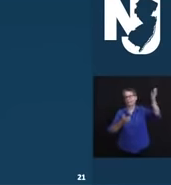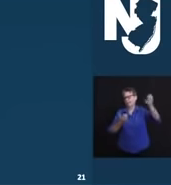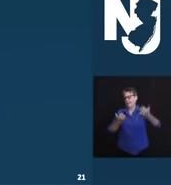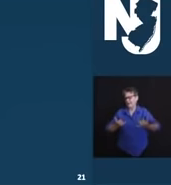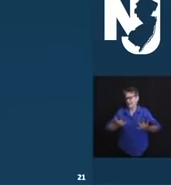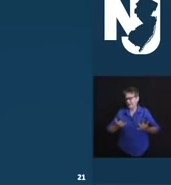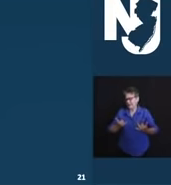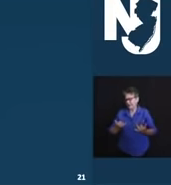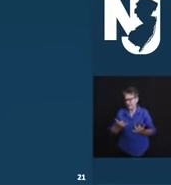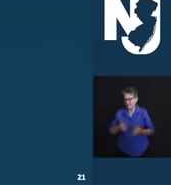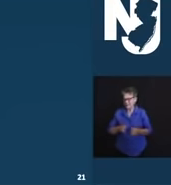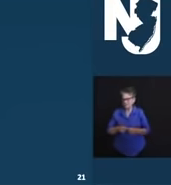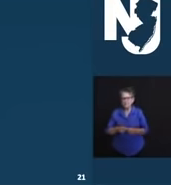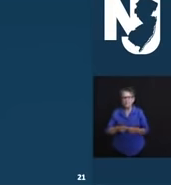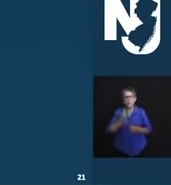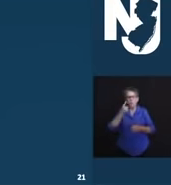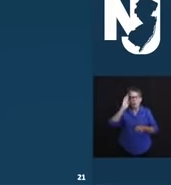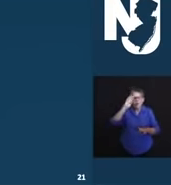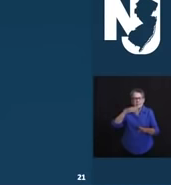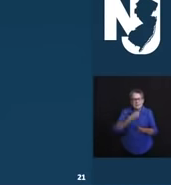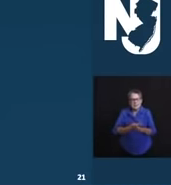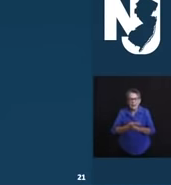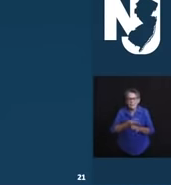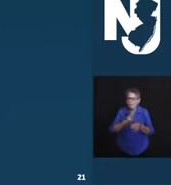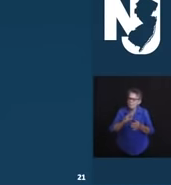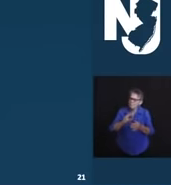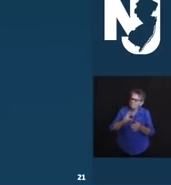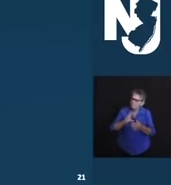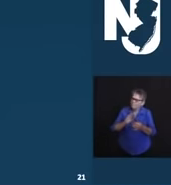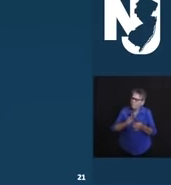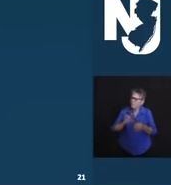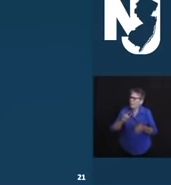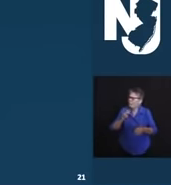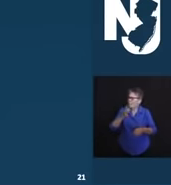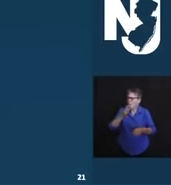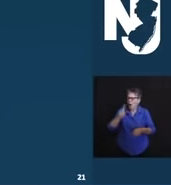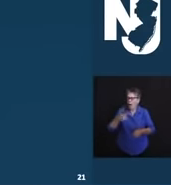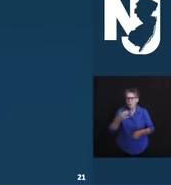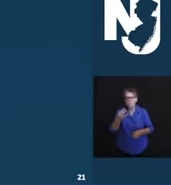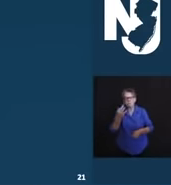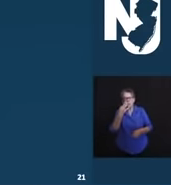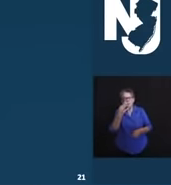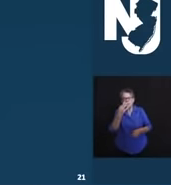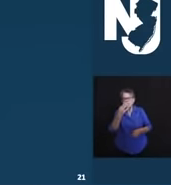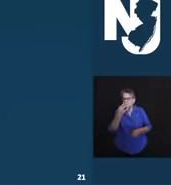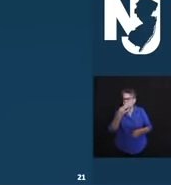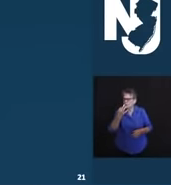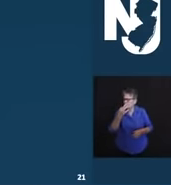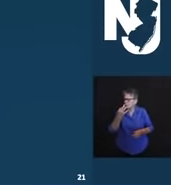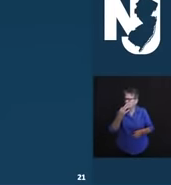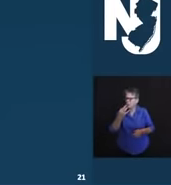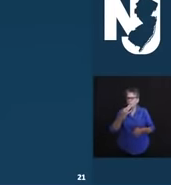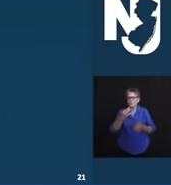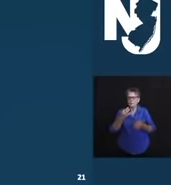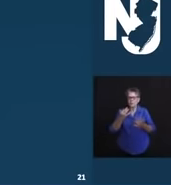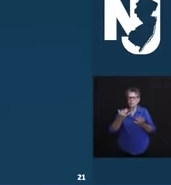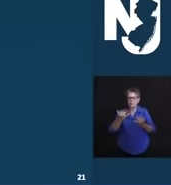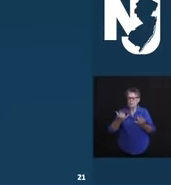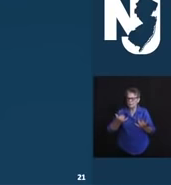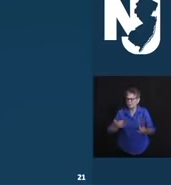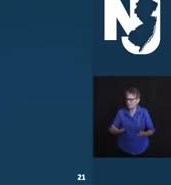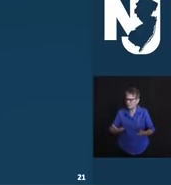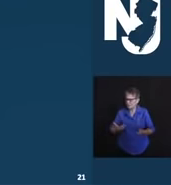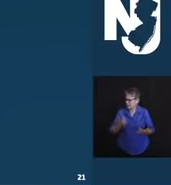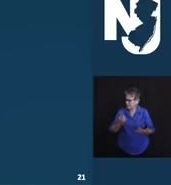never thought in my life it would come full circle, and this is what we all would be hearing and being preached to us now. She always said to them,